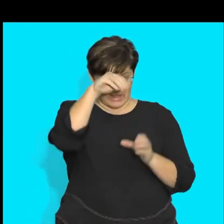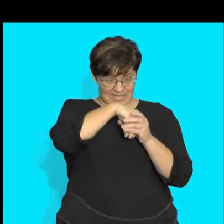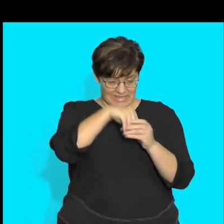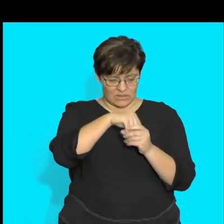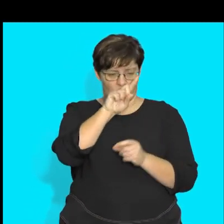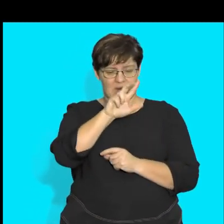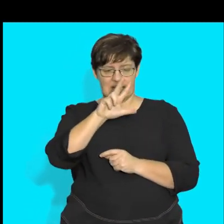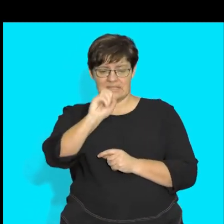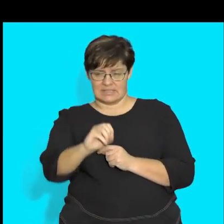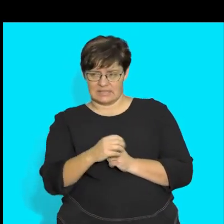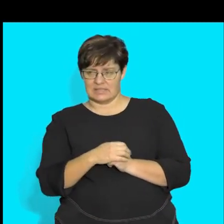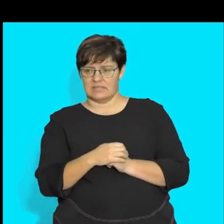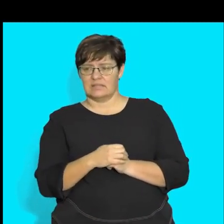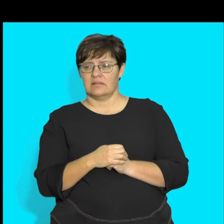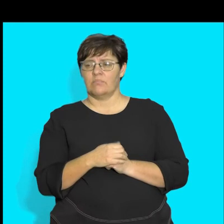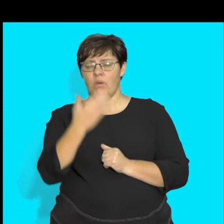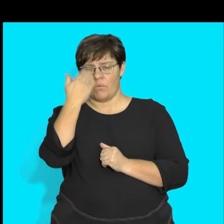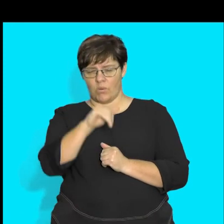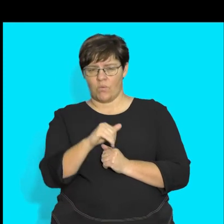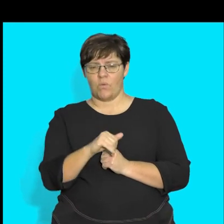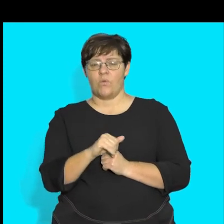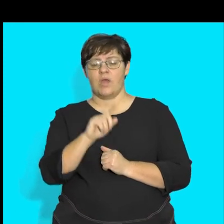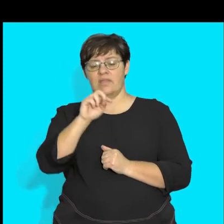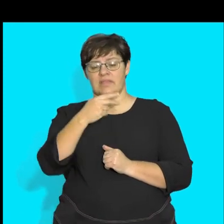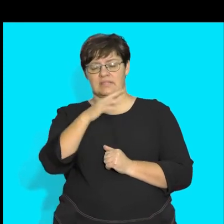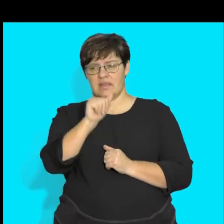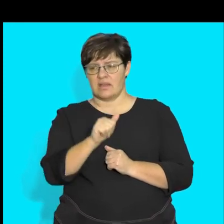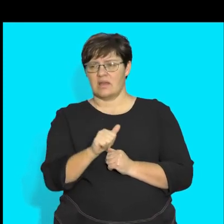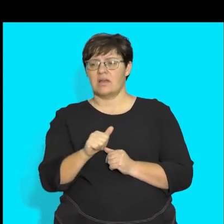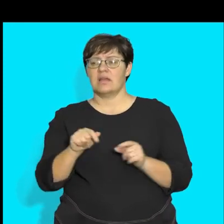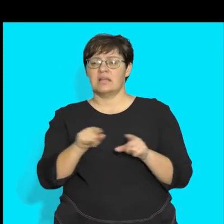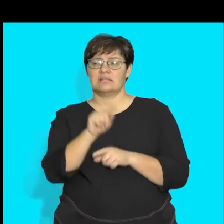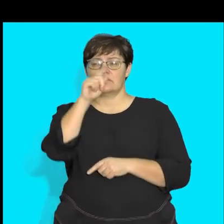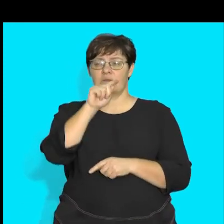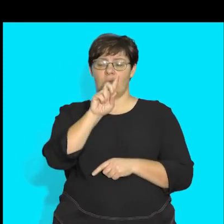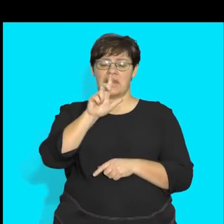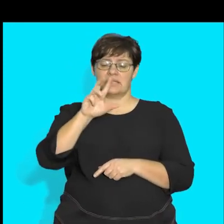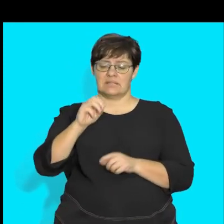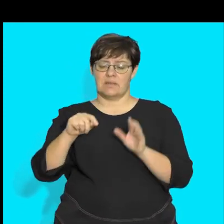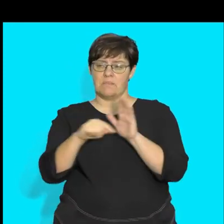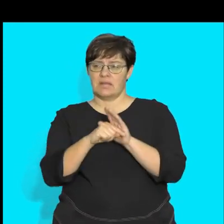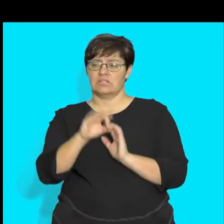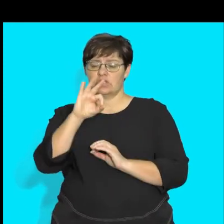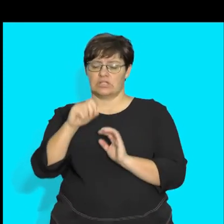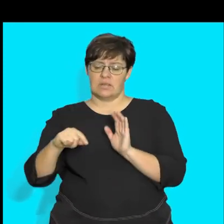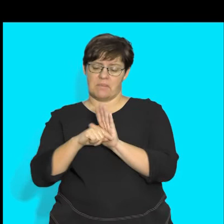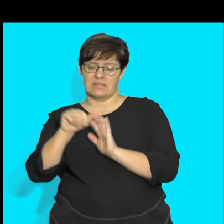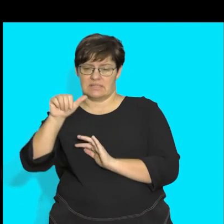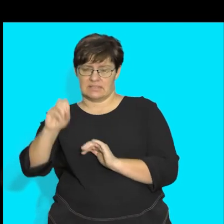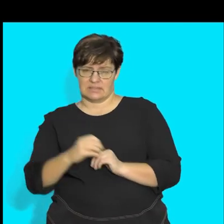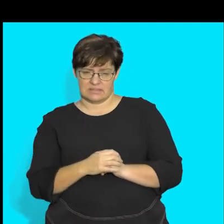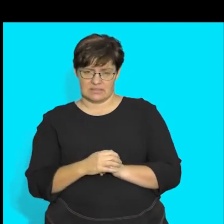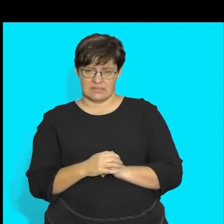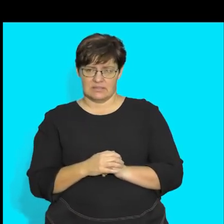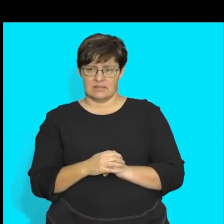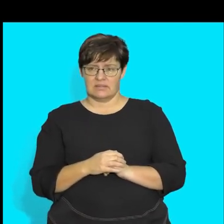in a triangle add up to 180, I can go say theta is equal to 180 minus 30 minus